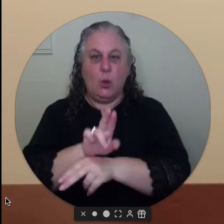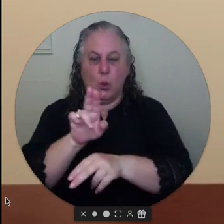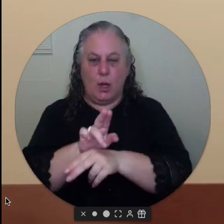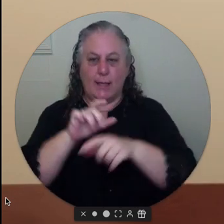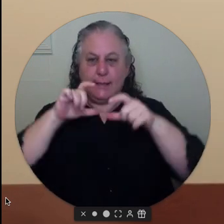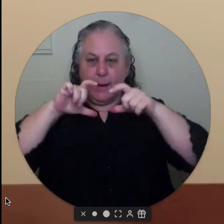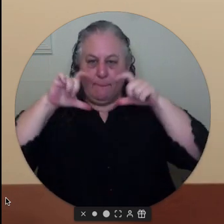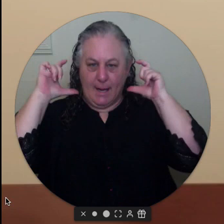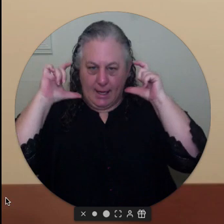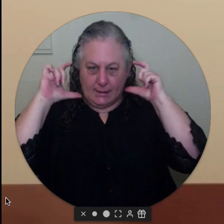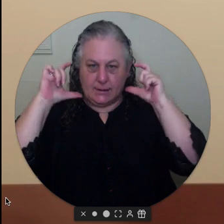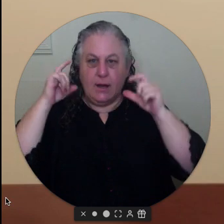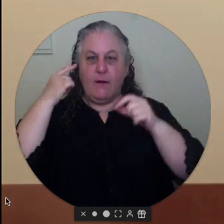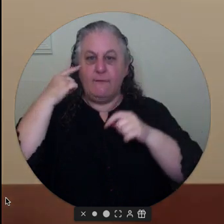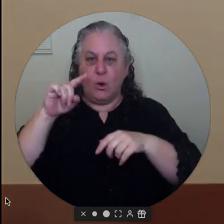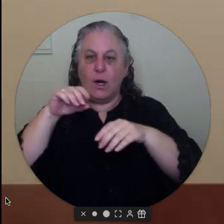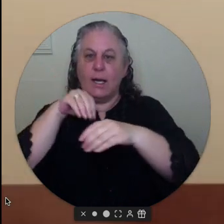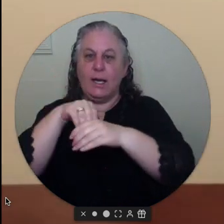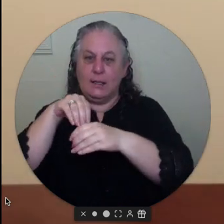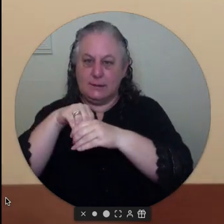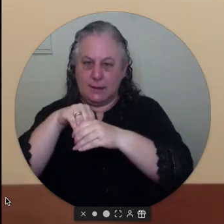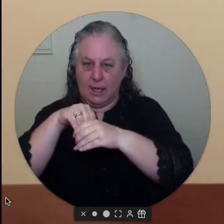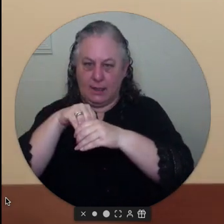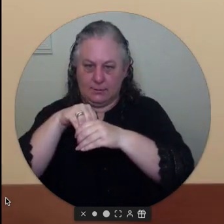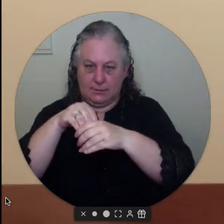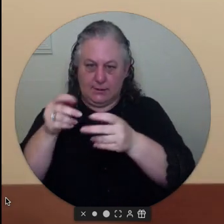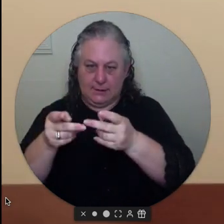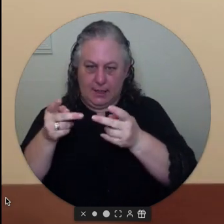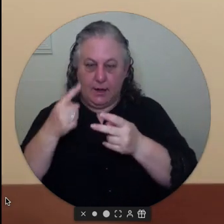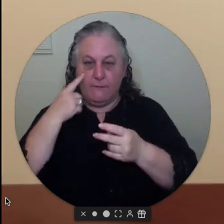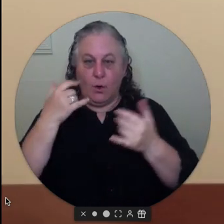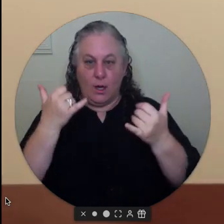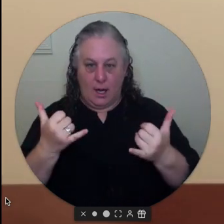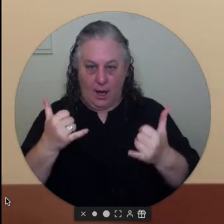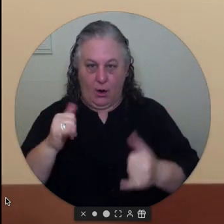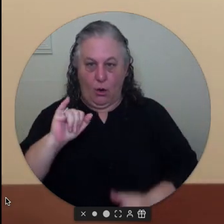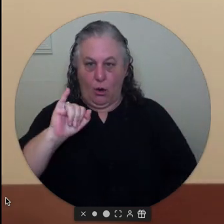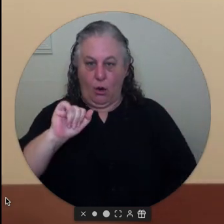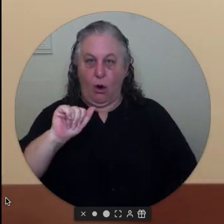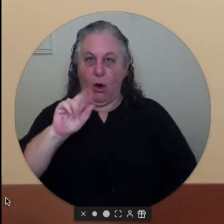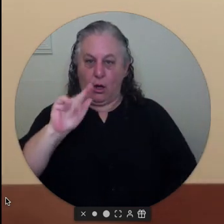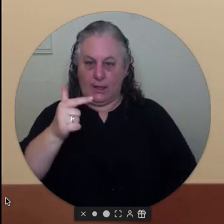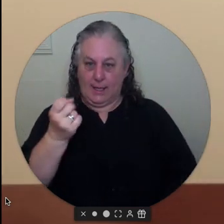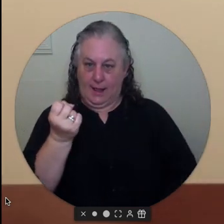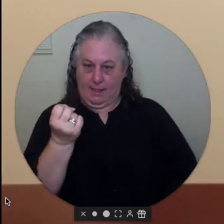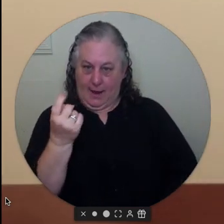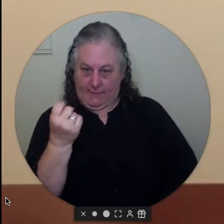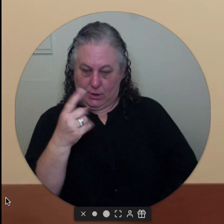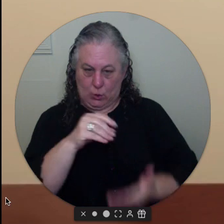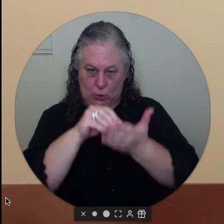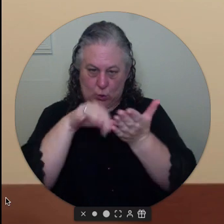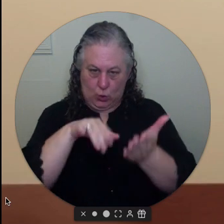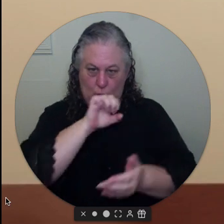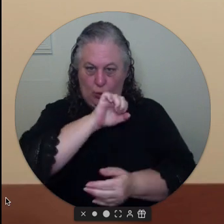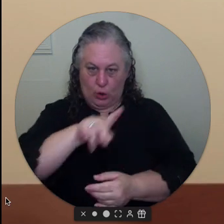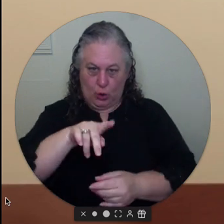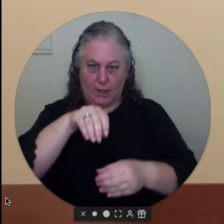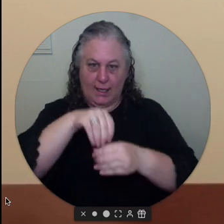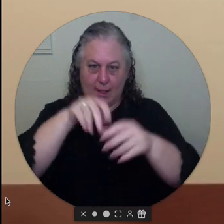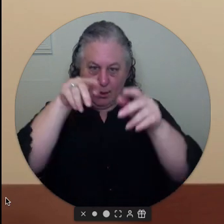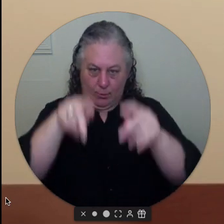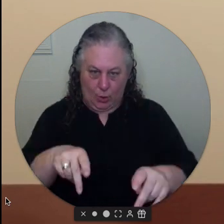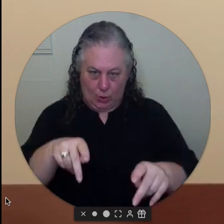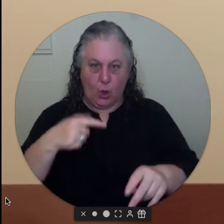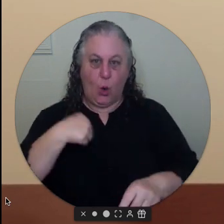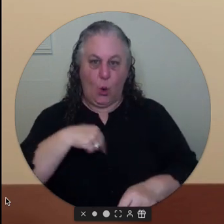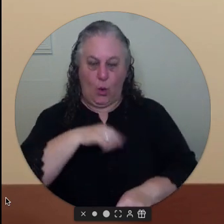masks in a minimum indoor setting. So, as of now, August 11th, when our students return in person, we are looking